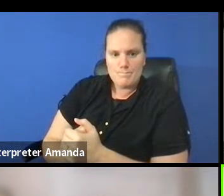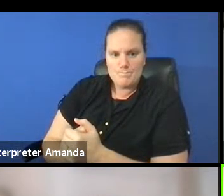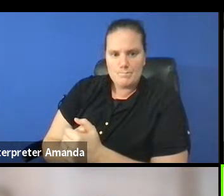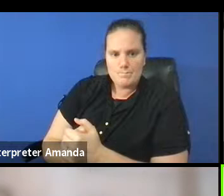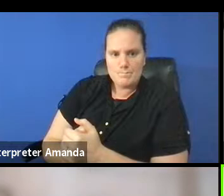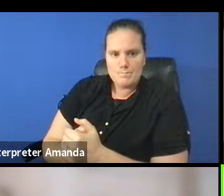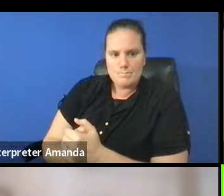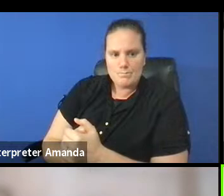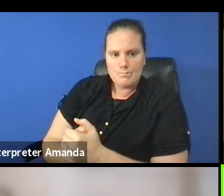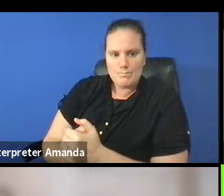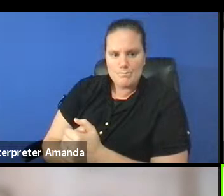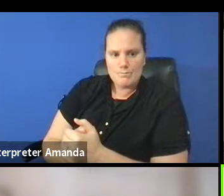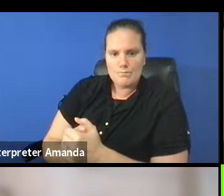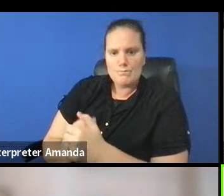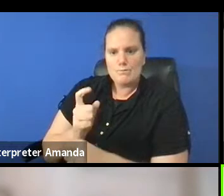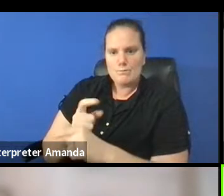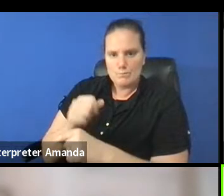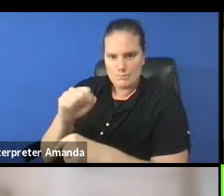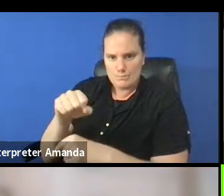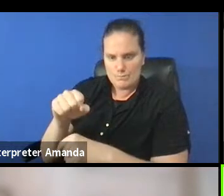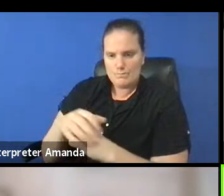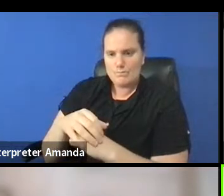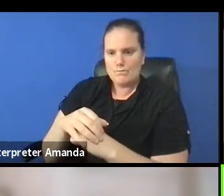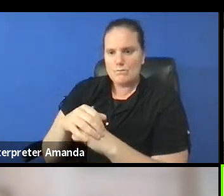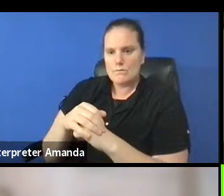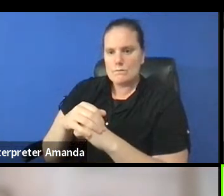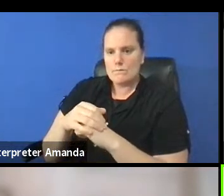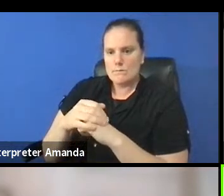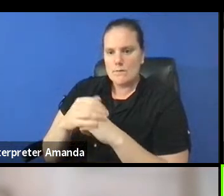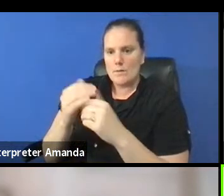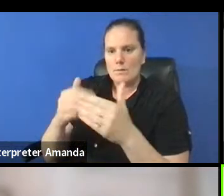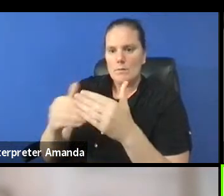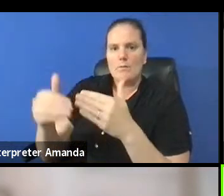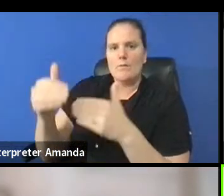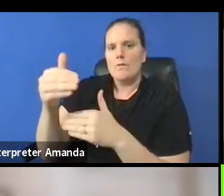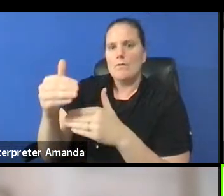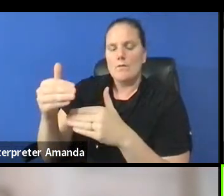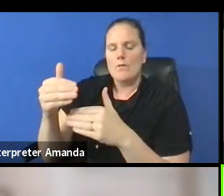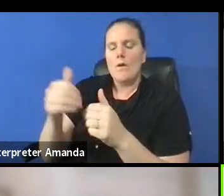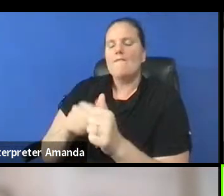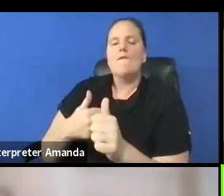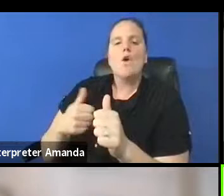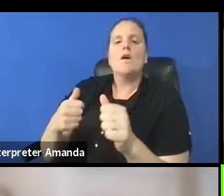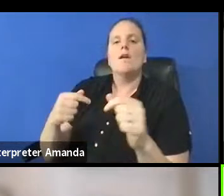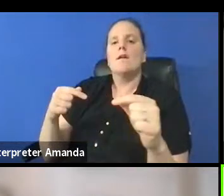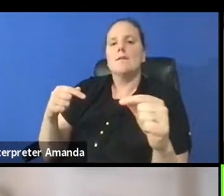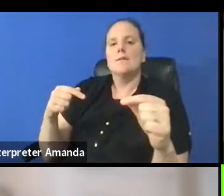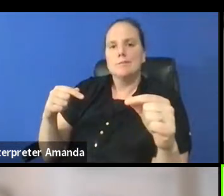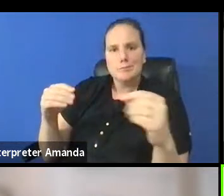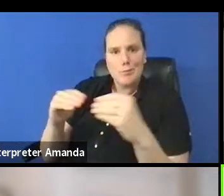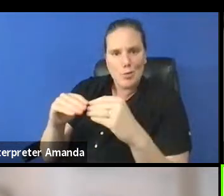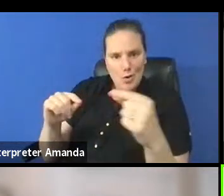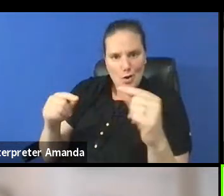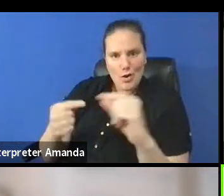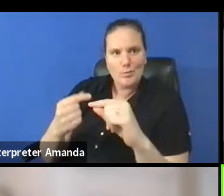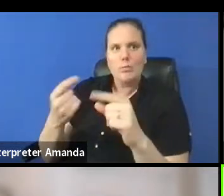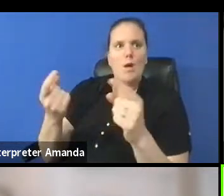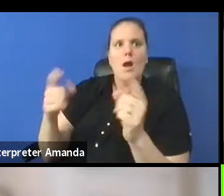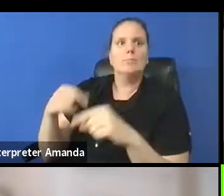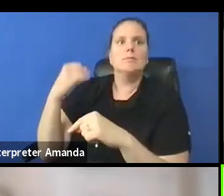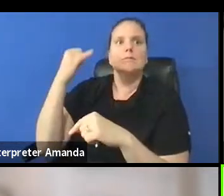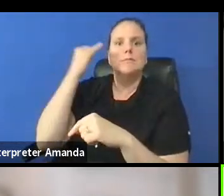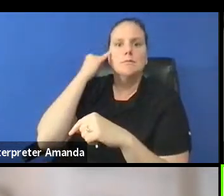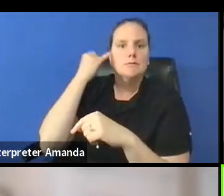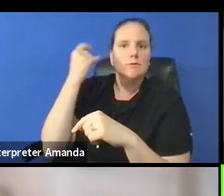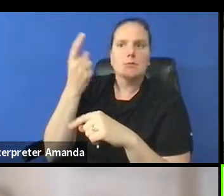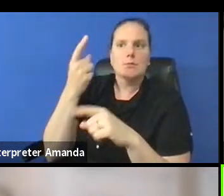Yes, so and then going beyond avoiding further harm and talking about, well, what happens if there